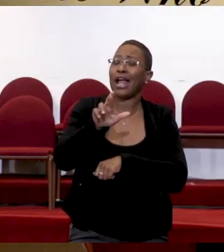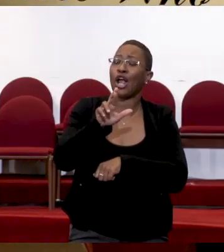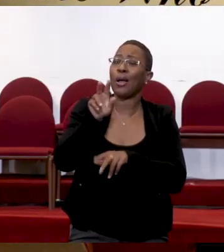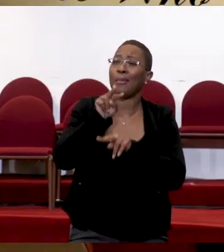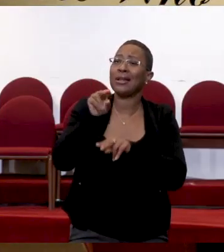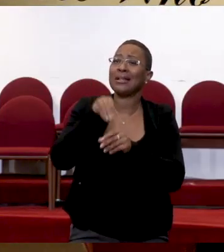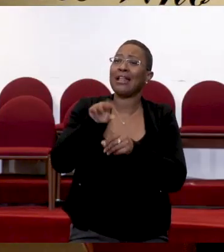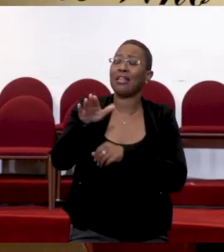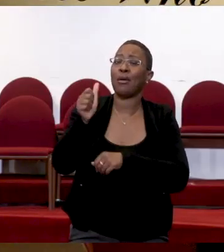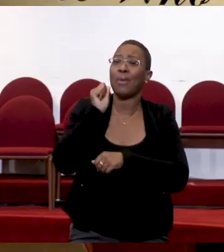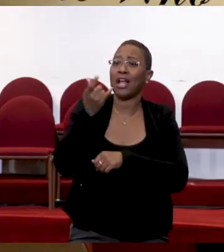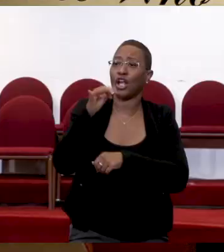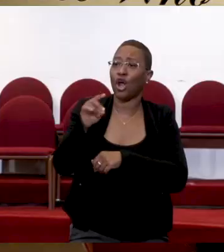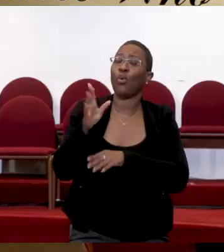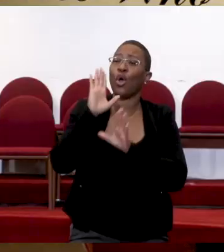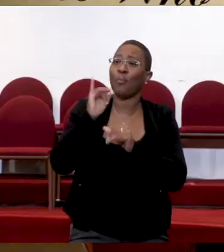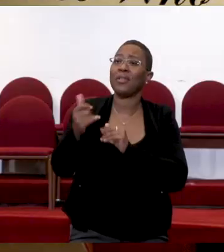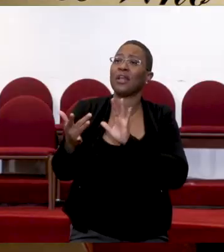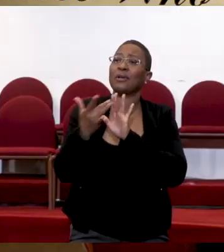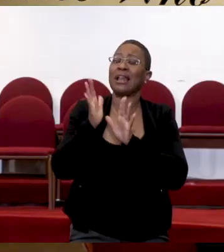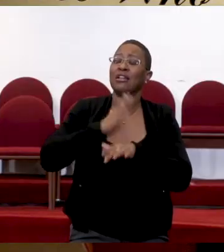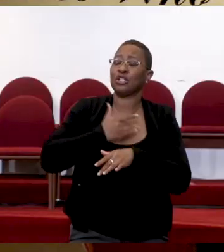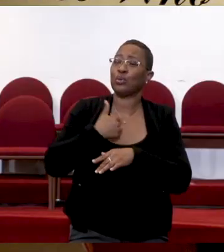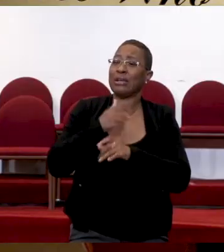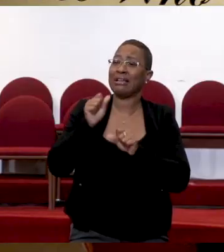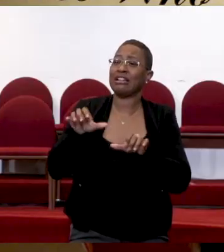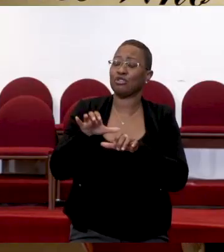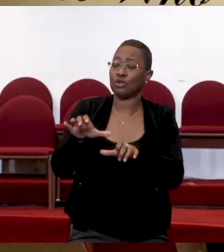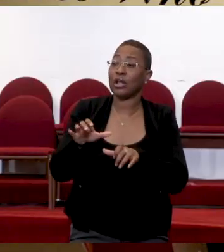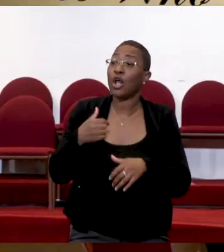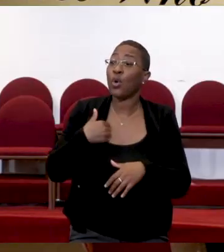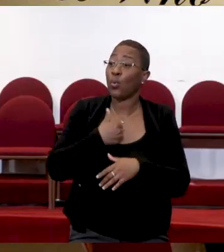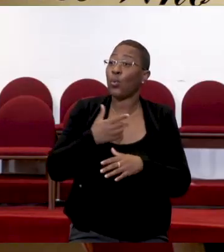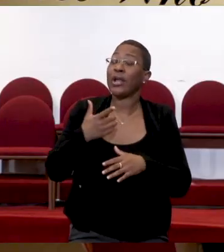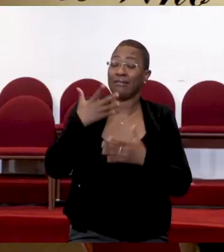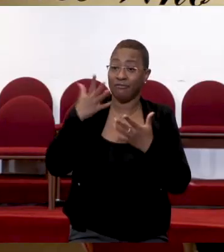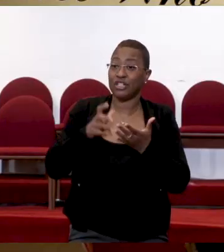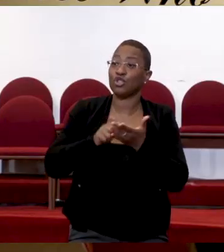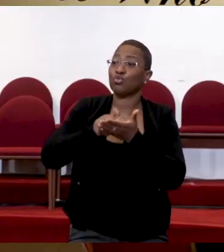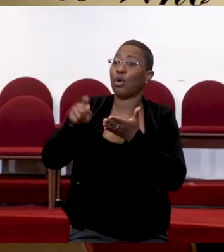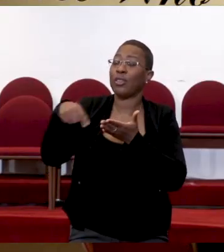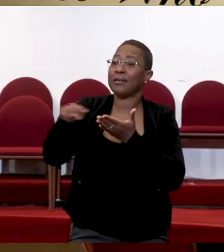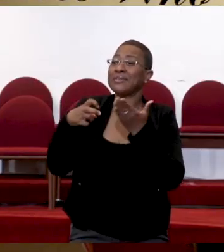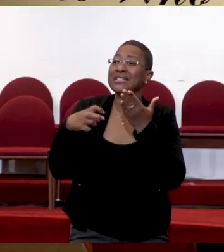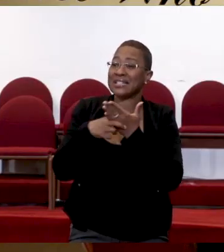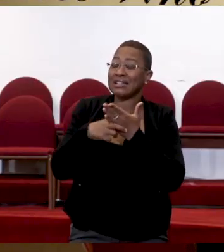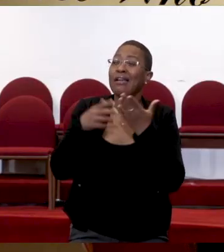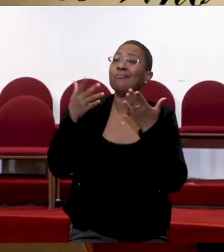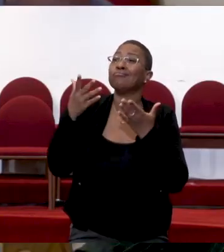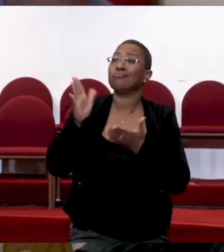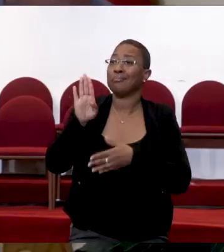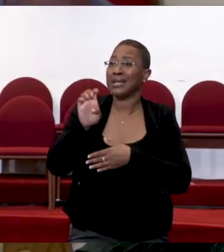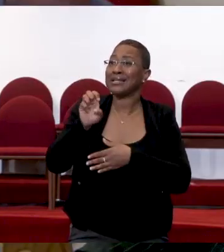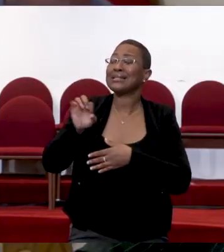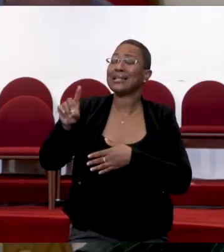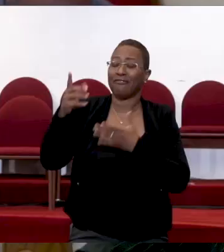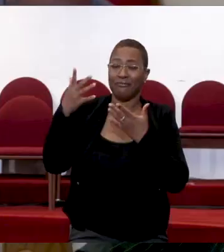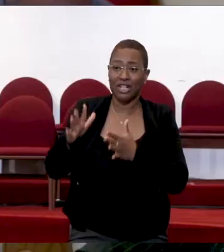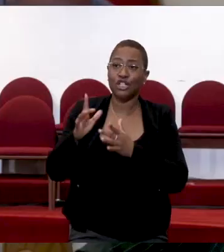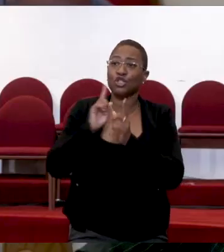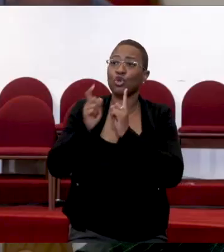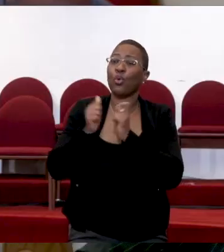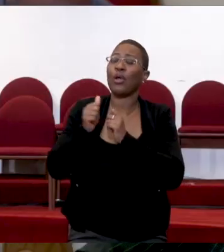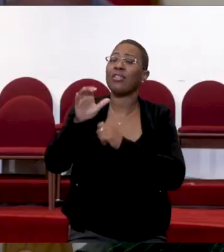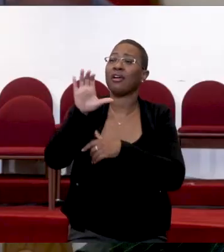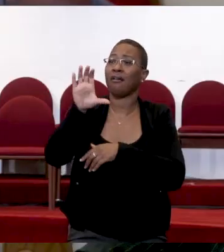backyards. We're hoping they're going to get back with us so we can get this done. And we have issued tickets, and my people have talked to this gentleman right here. So we are working on